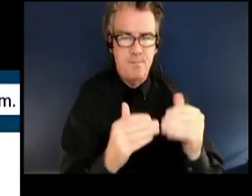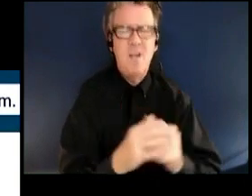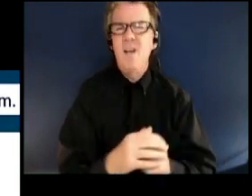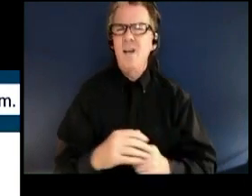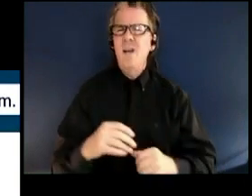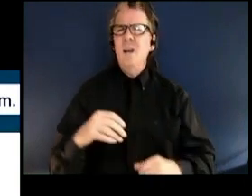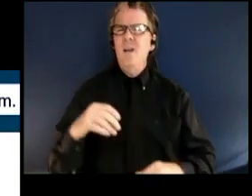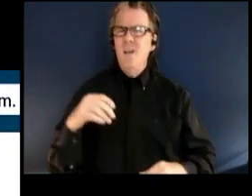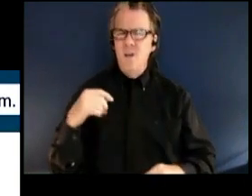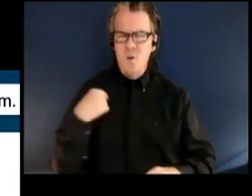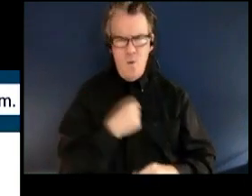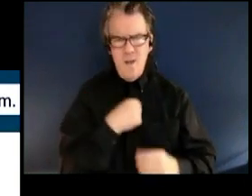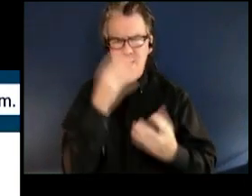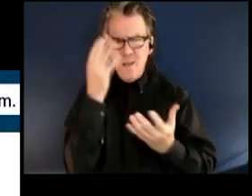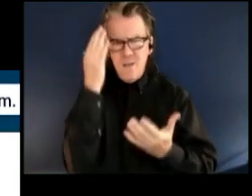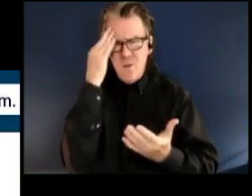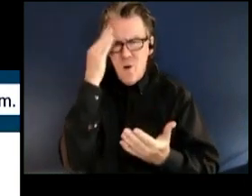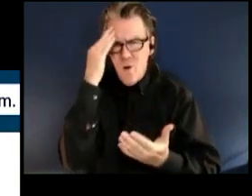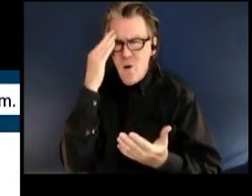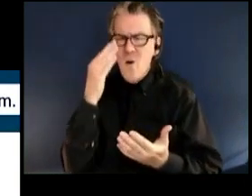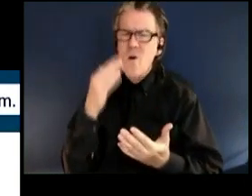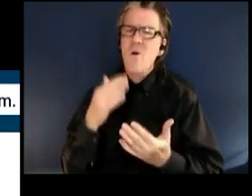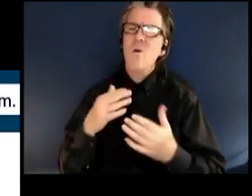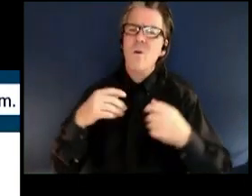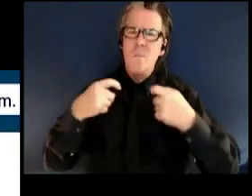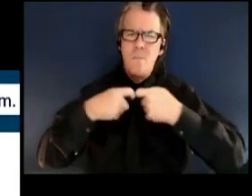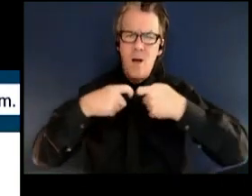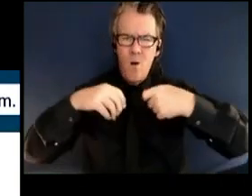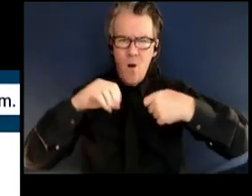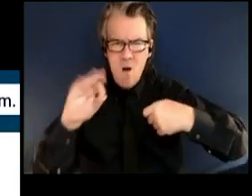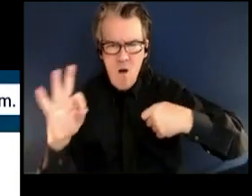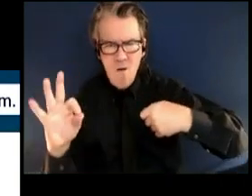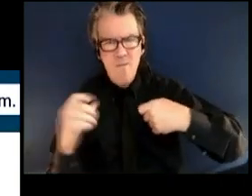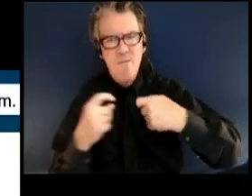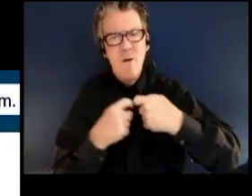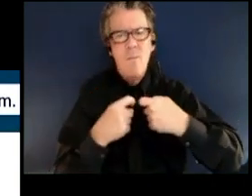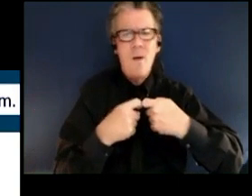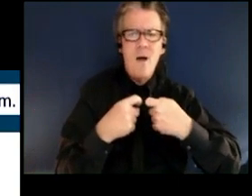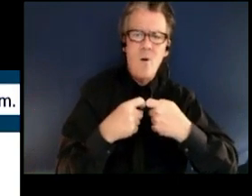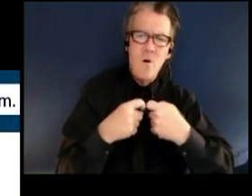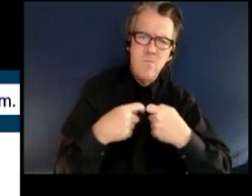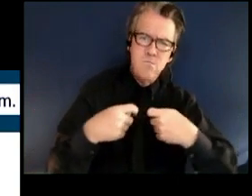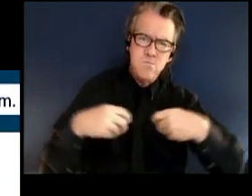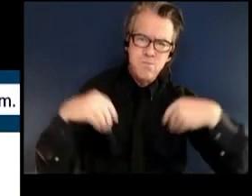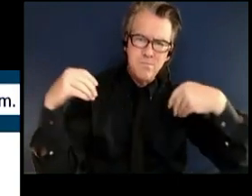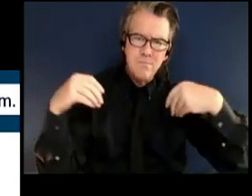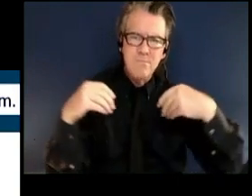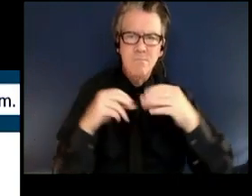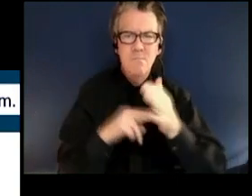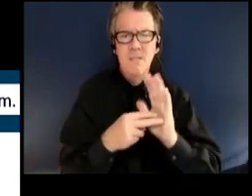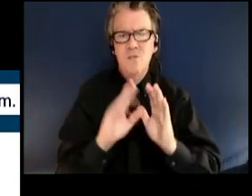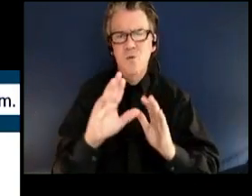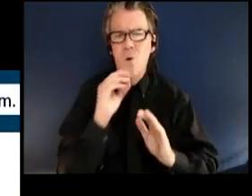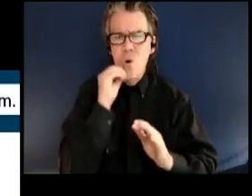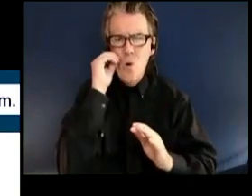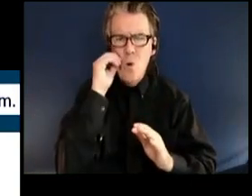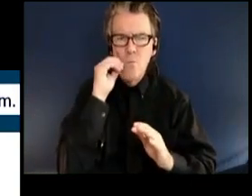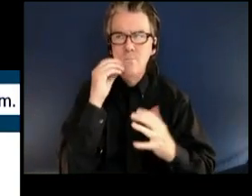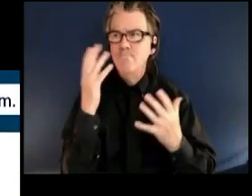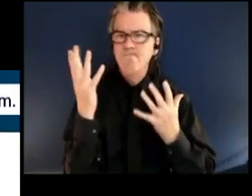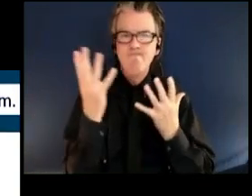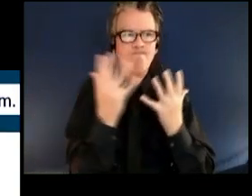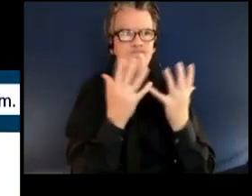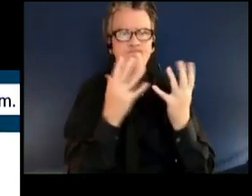power shutoff, especially right now when many people are working and going to school at home. So we are offering help in a number of